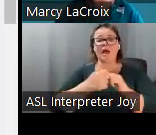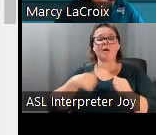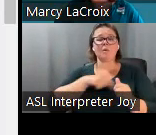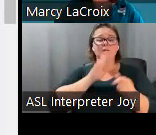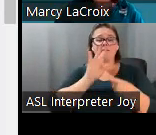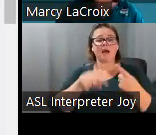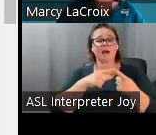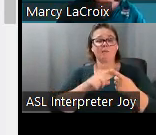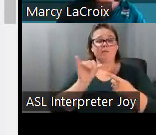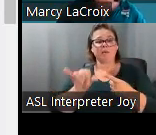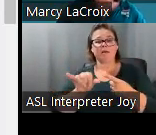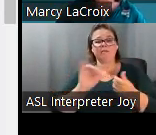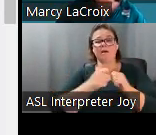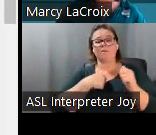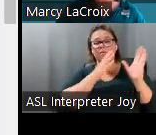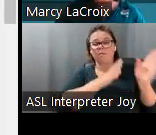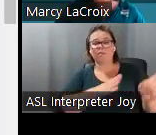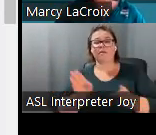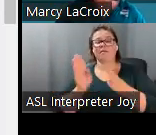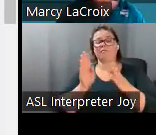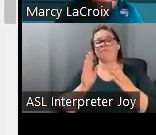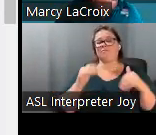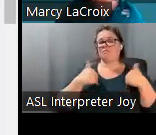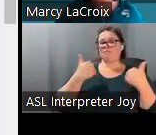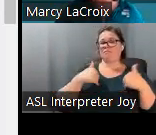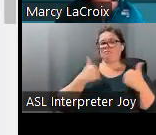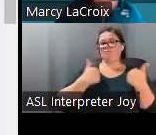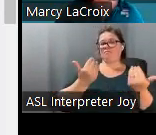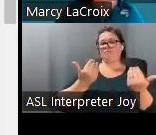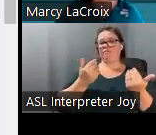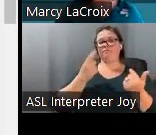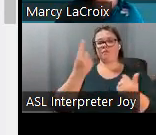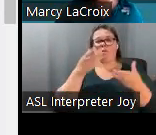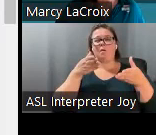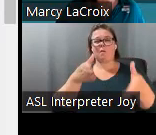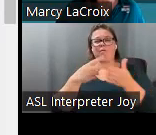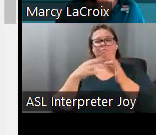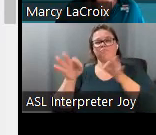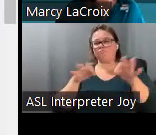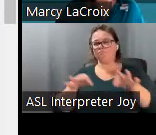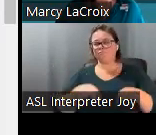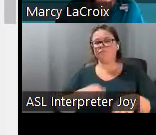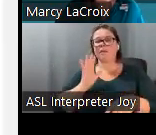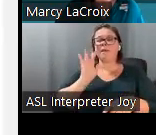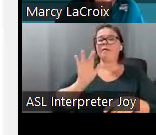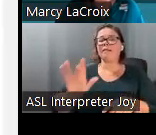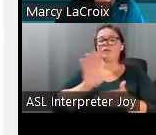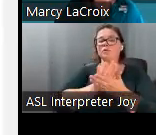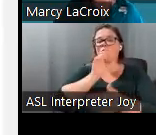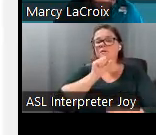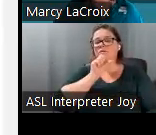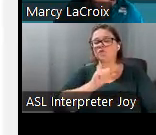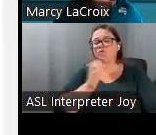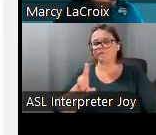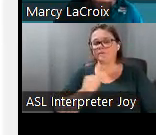about that, and how do we plan early on? And this is one of the ways to do that. So, if I click into school age,